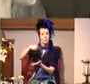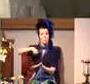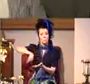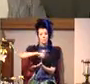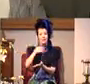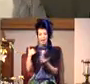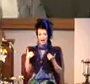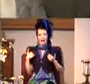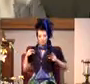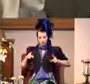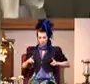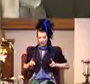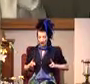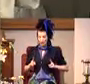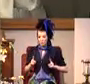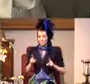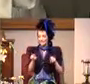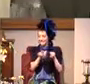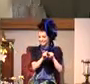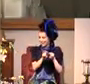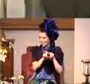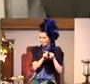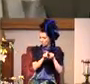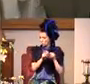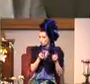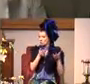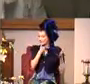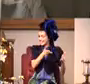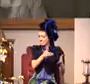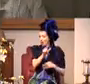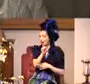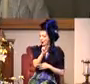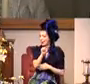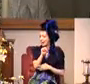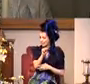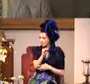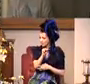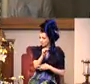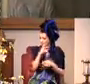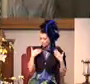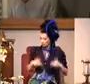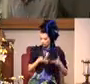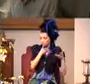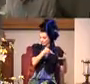linen clothes in the tomb this morning. Now, that doesn't mean that we should all start getting undressed.